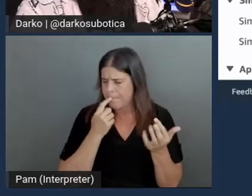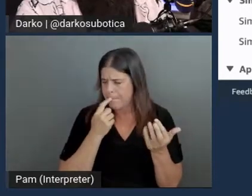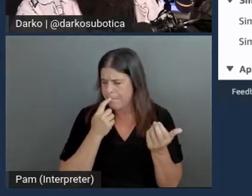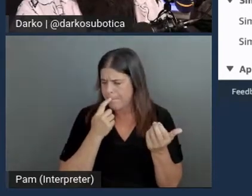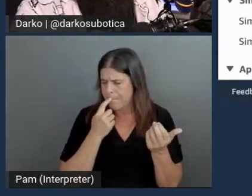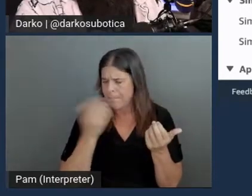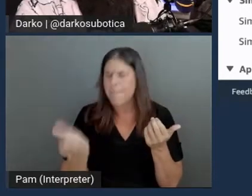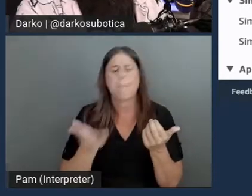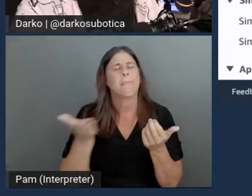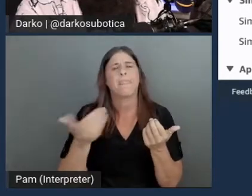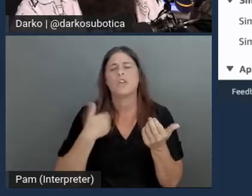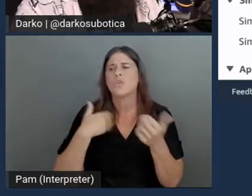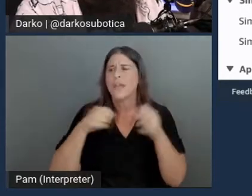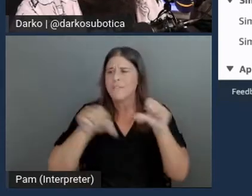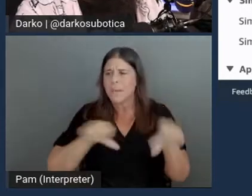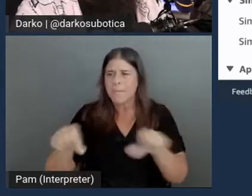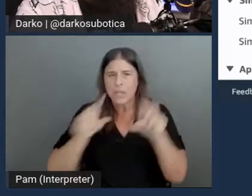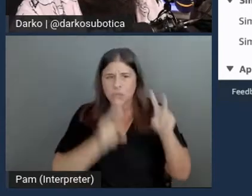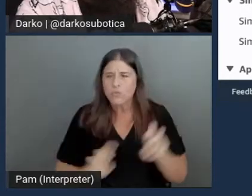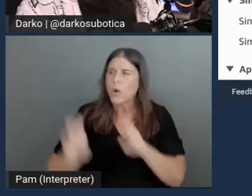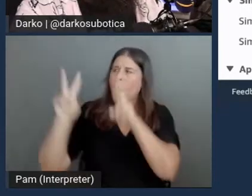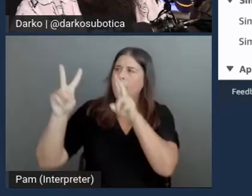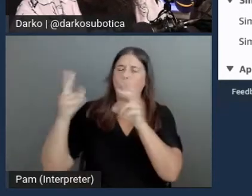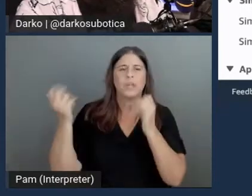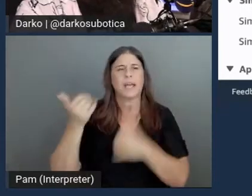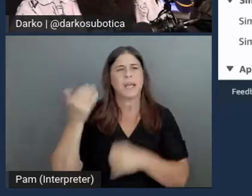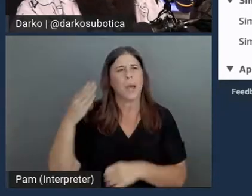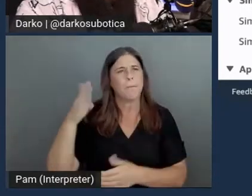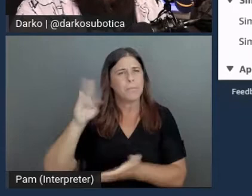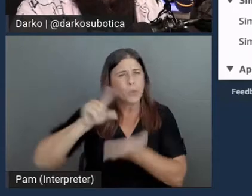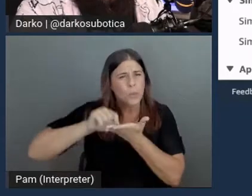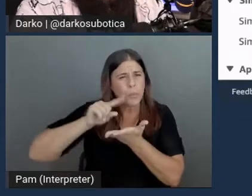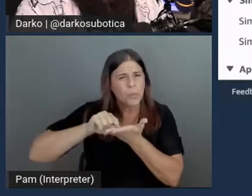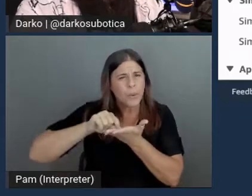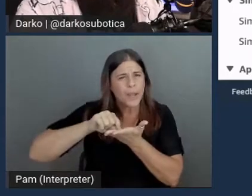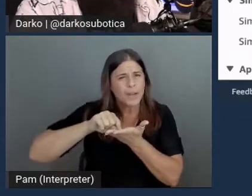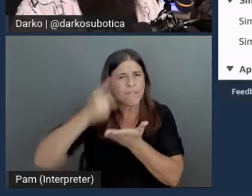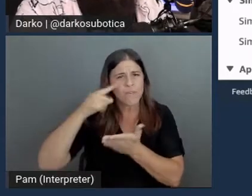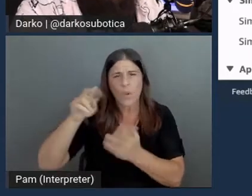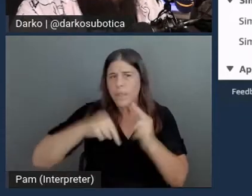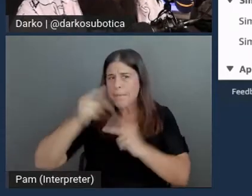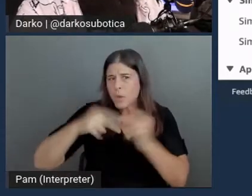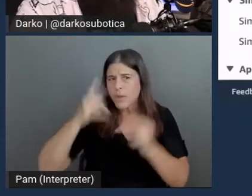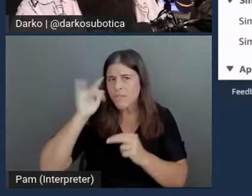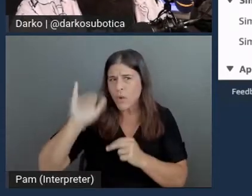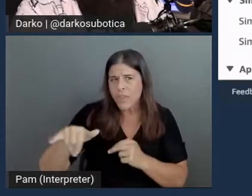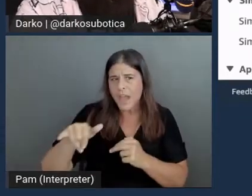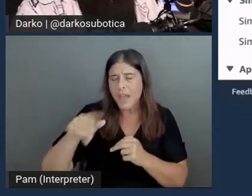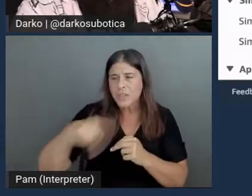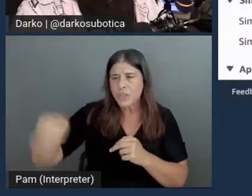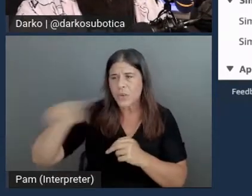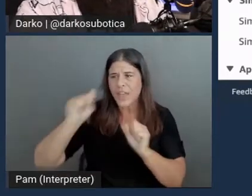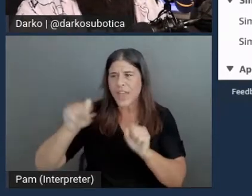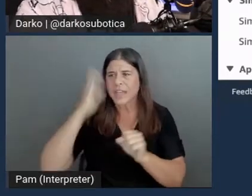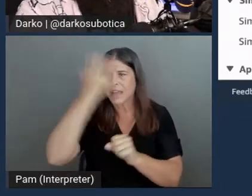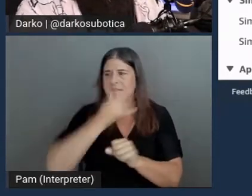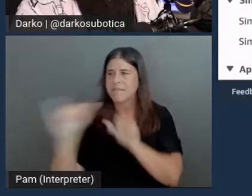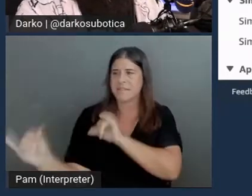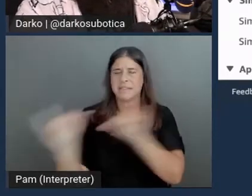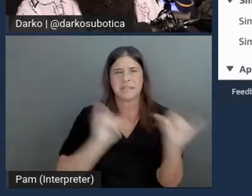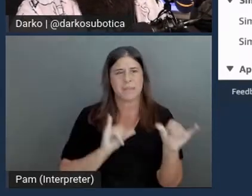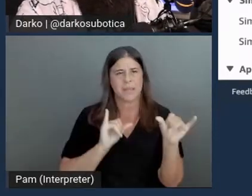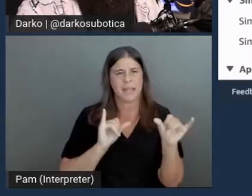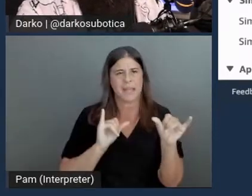there the ability to upload like a blueprint of a building into this, or so that they can simulate through